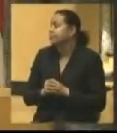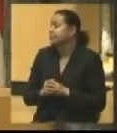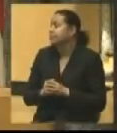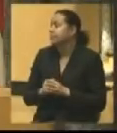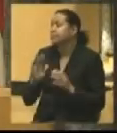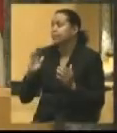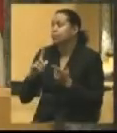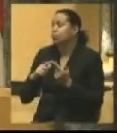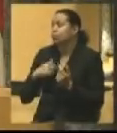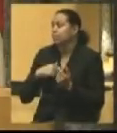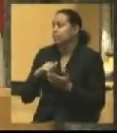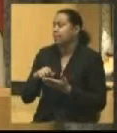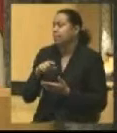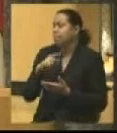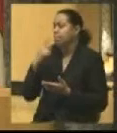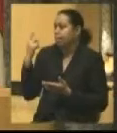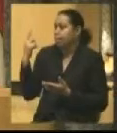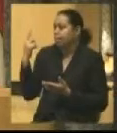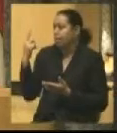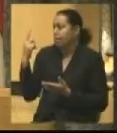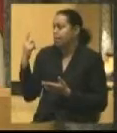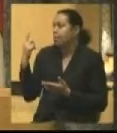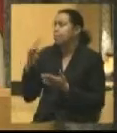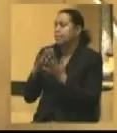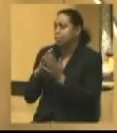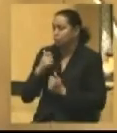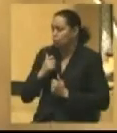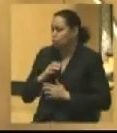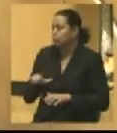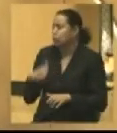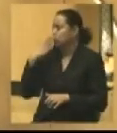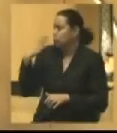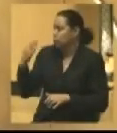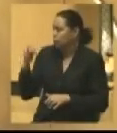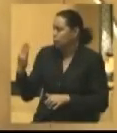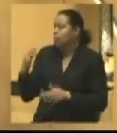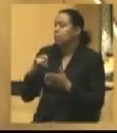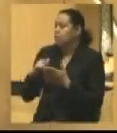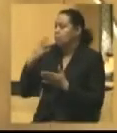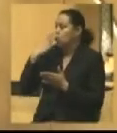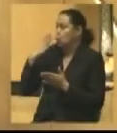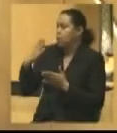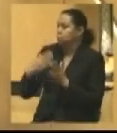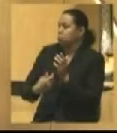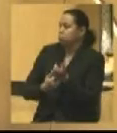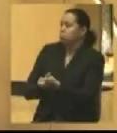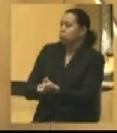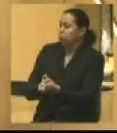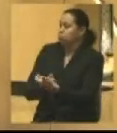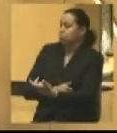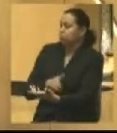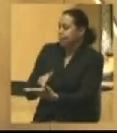that blacks being coming soldiers and doing a really good job was a good argument against